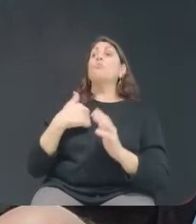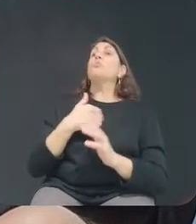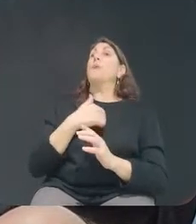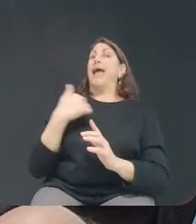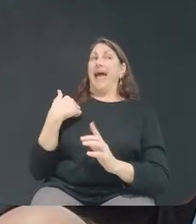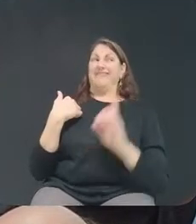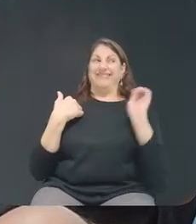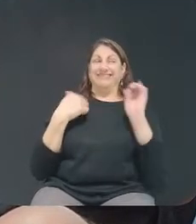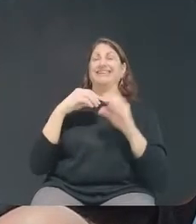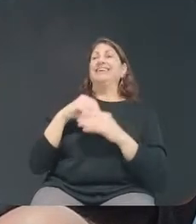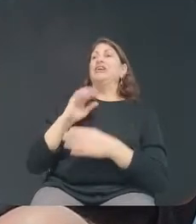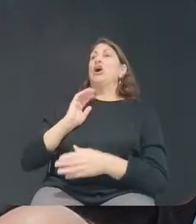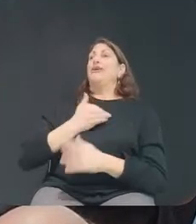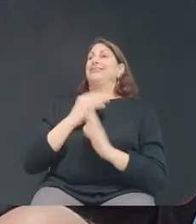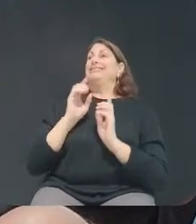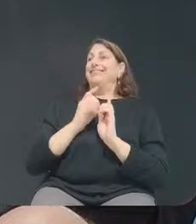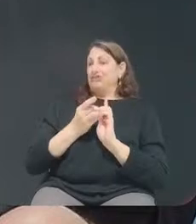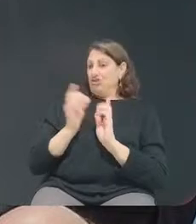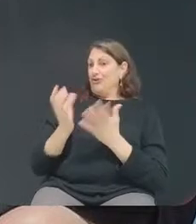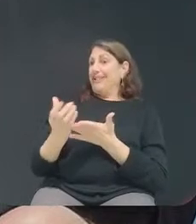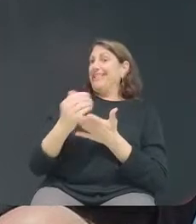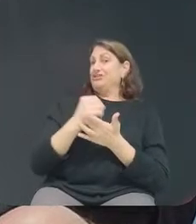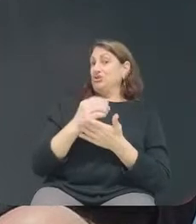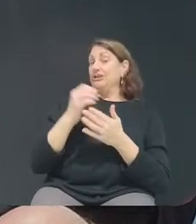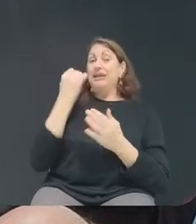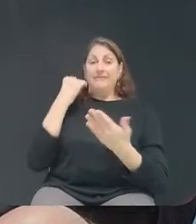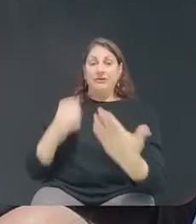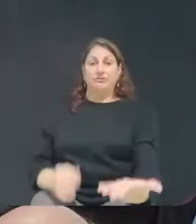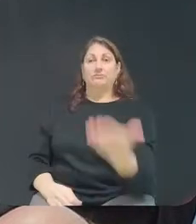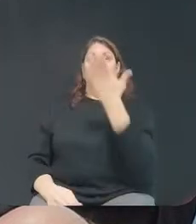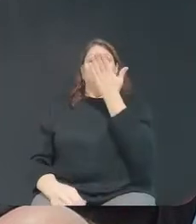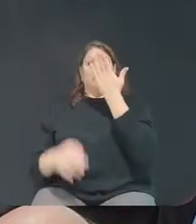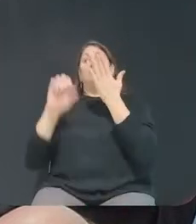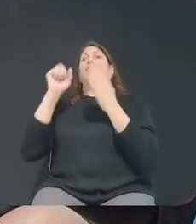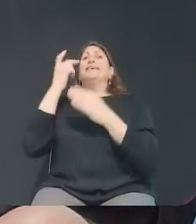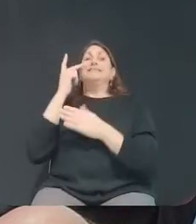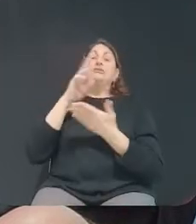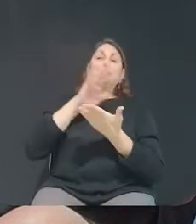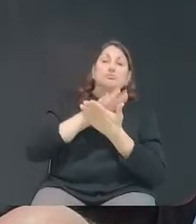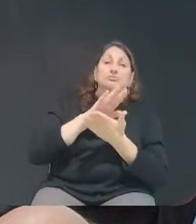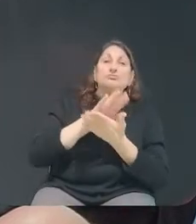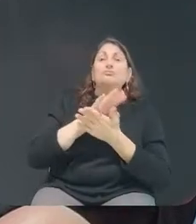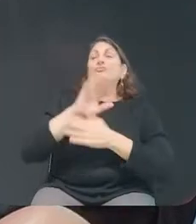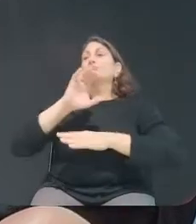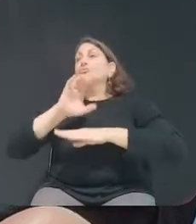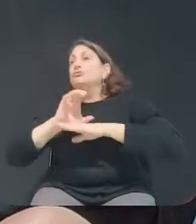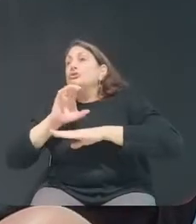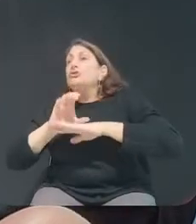can see things like schools and churches and lodging houses and much more.